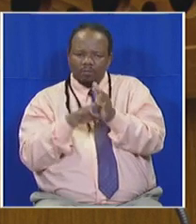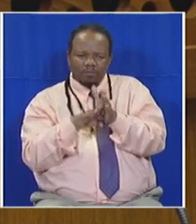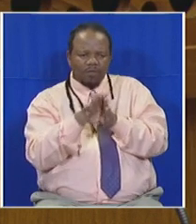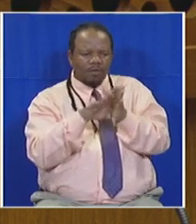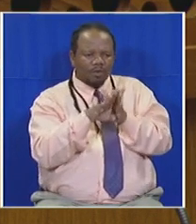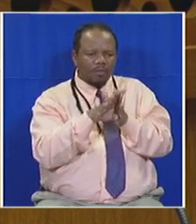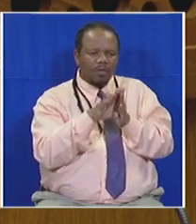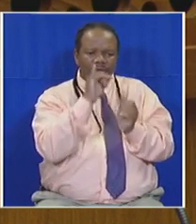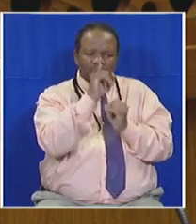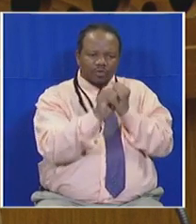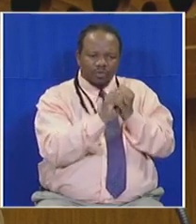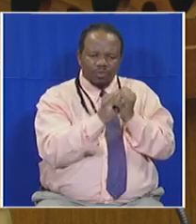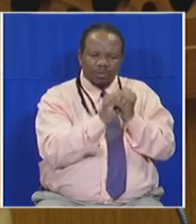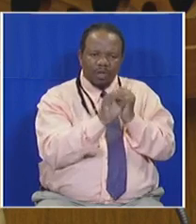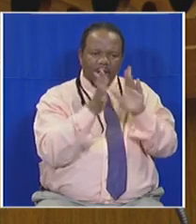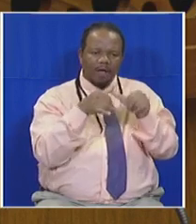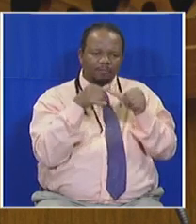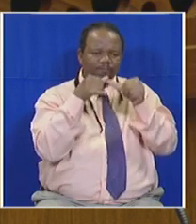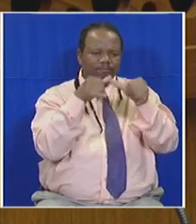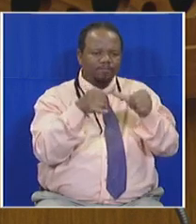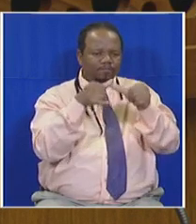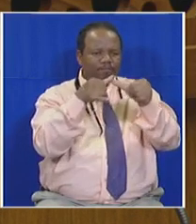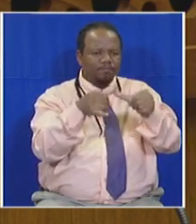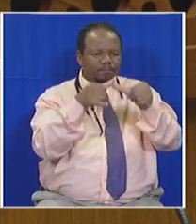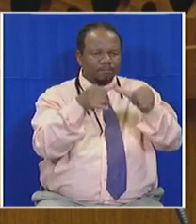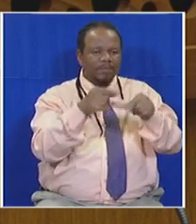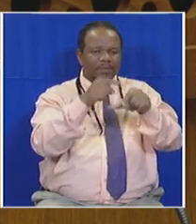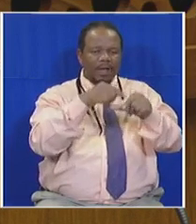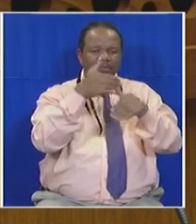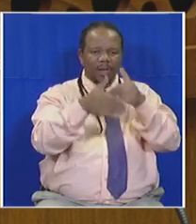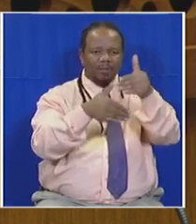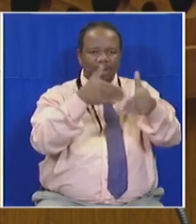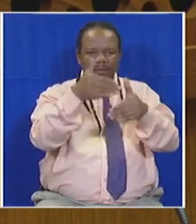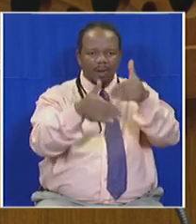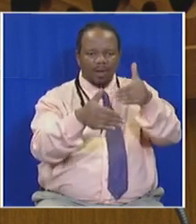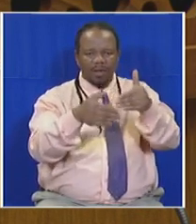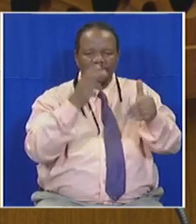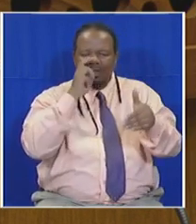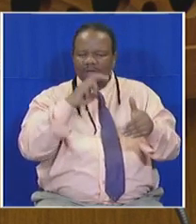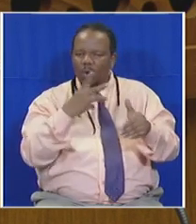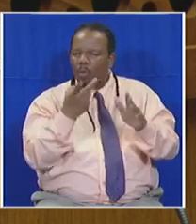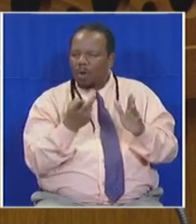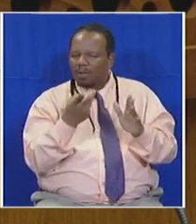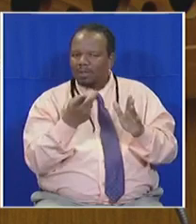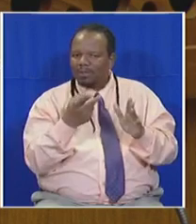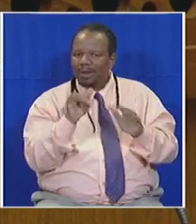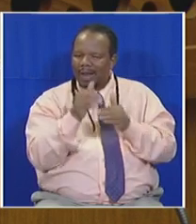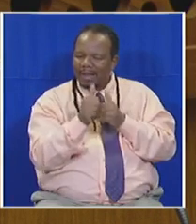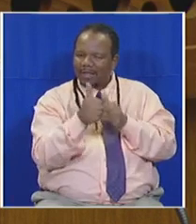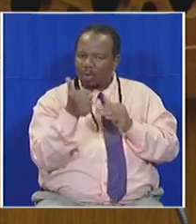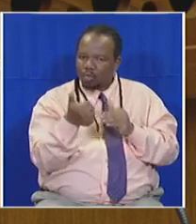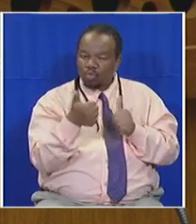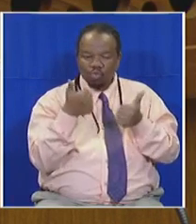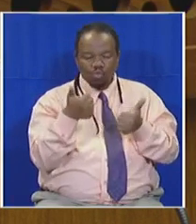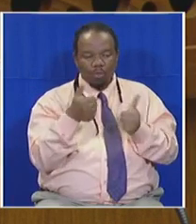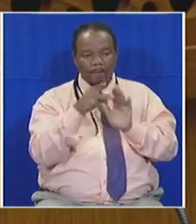and sustained and rejuvenated over time. It requires leadership, sound policies,